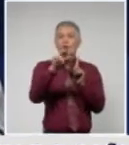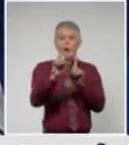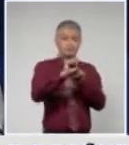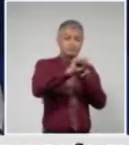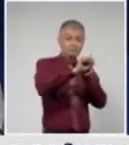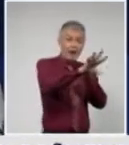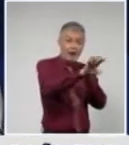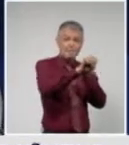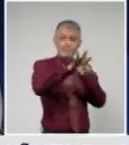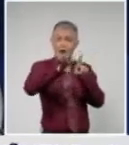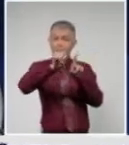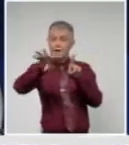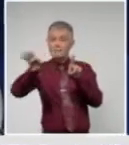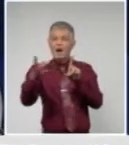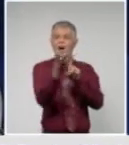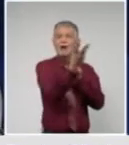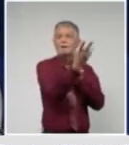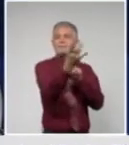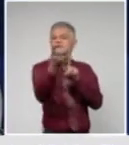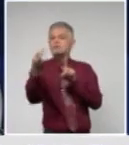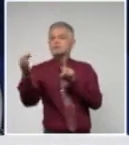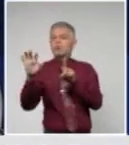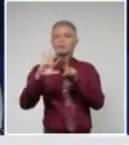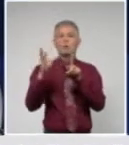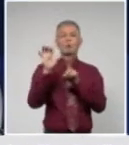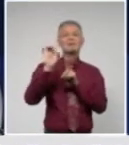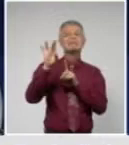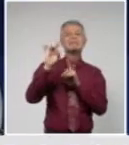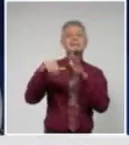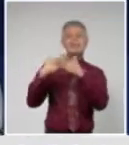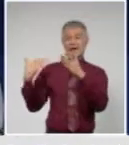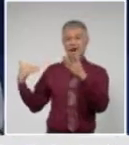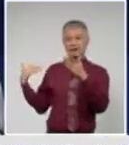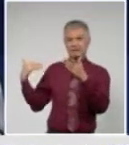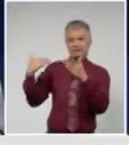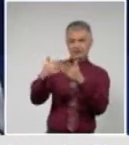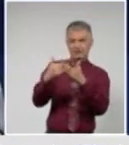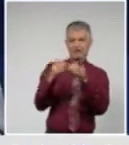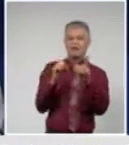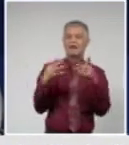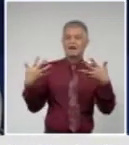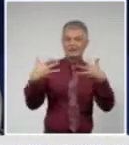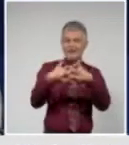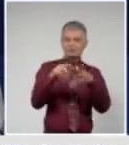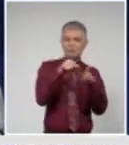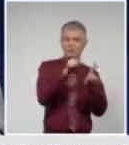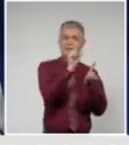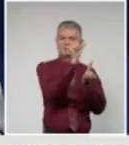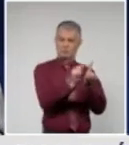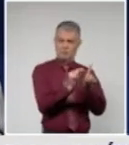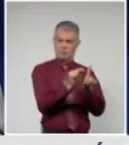2,108 of the samples were processed at the Pedro Curi Tropical Medicine Institute,